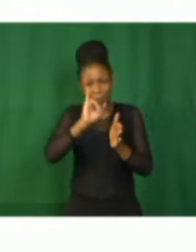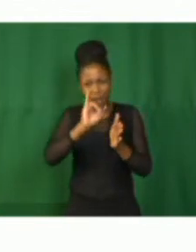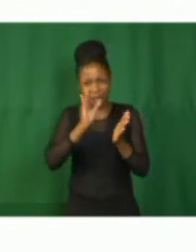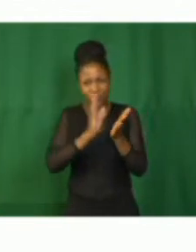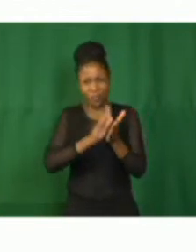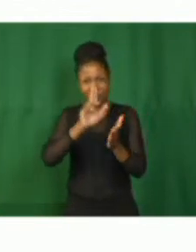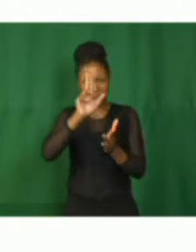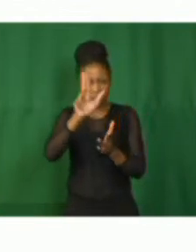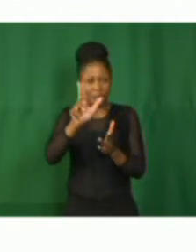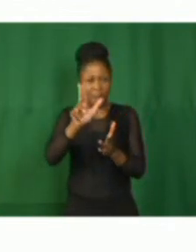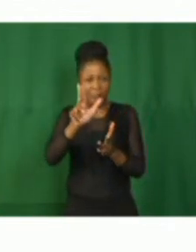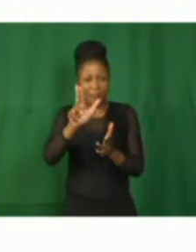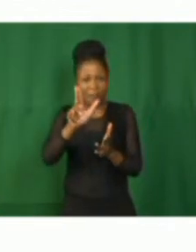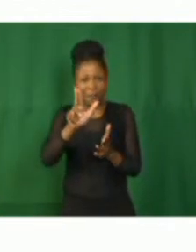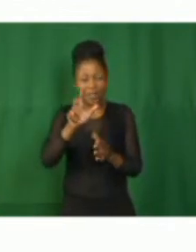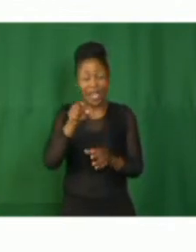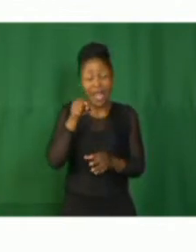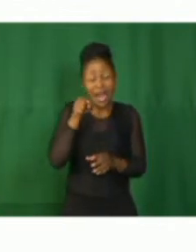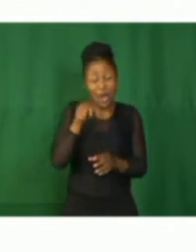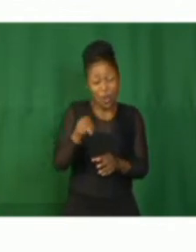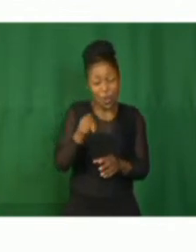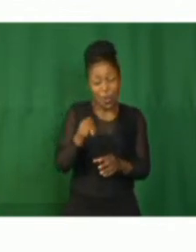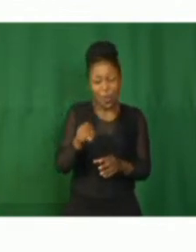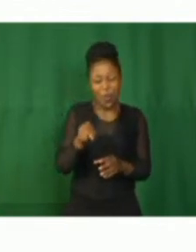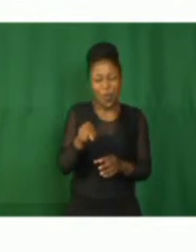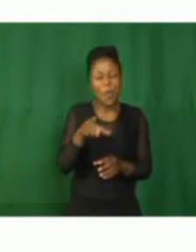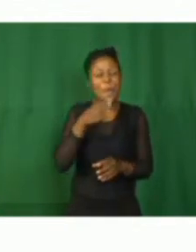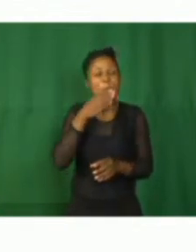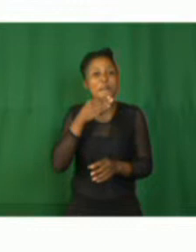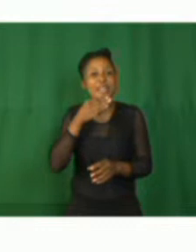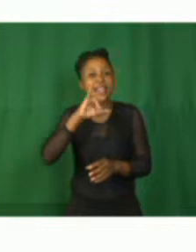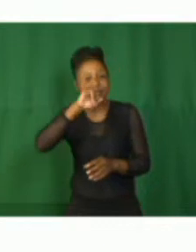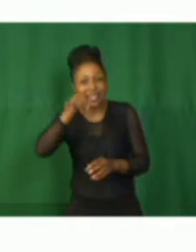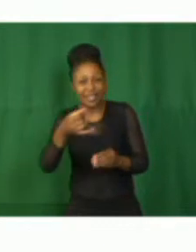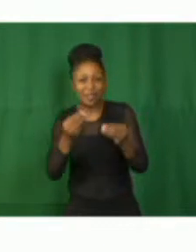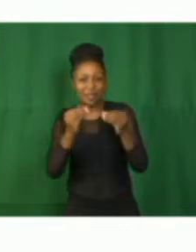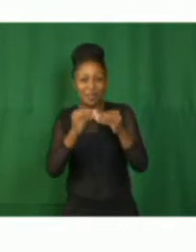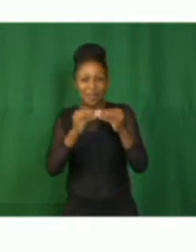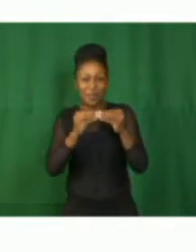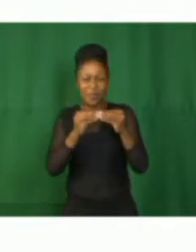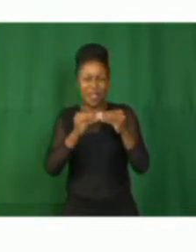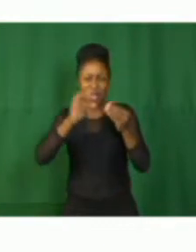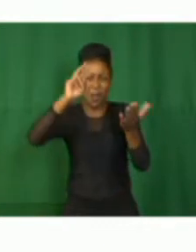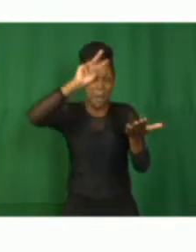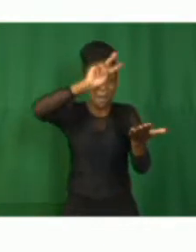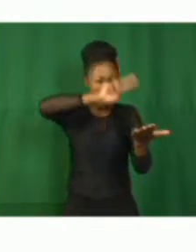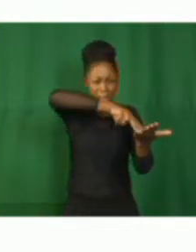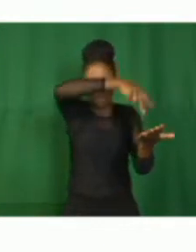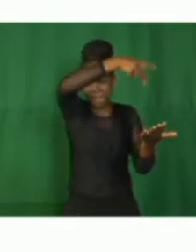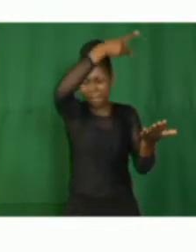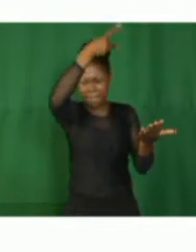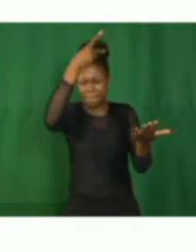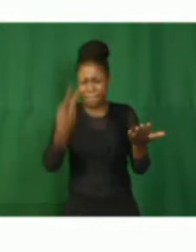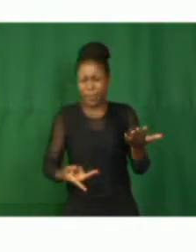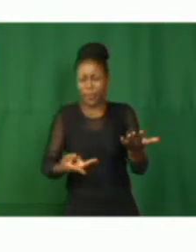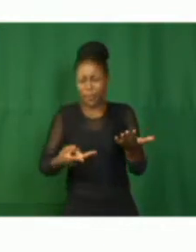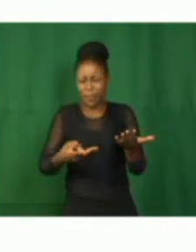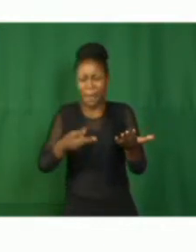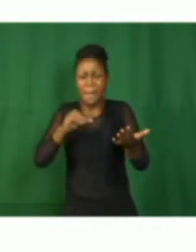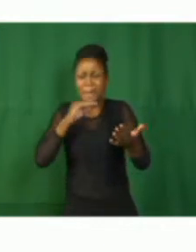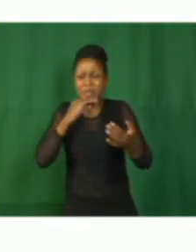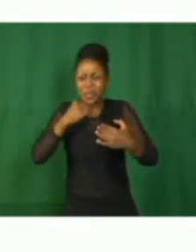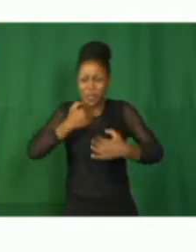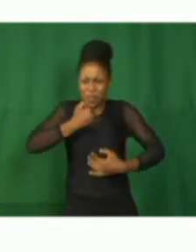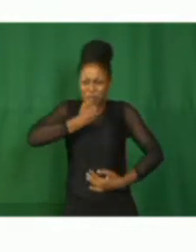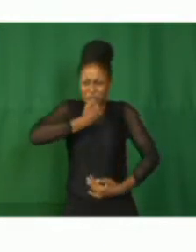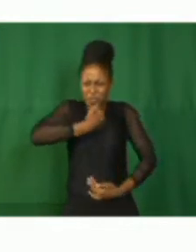brief reminder. He fell headlong and he burst open. All his guts came out. It's